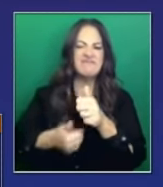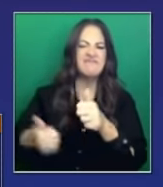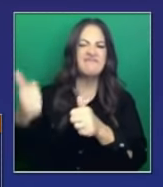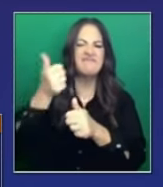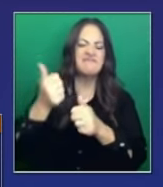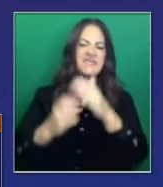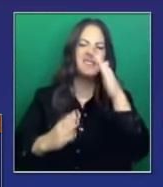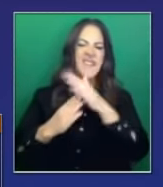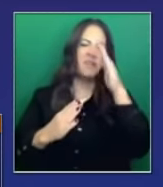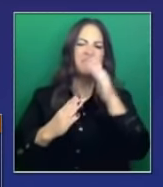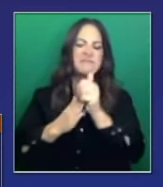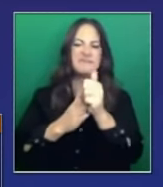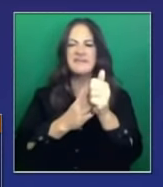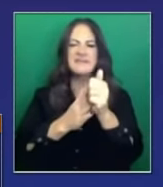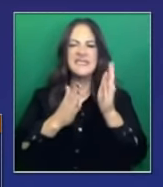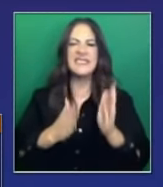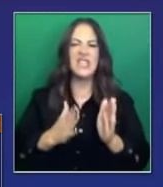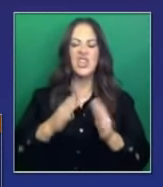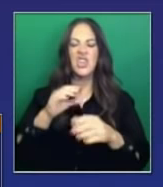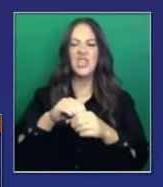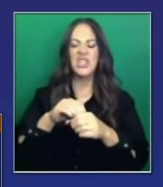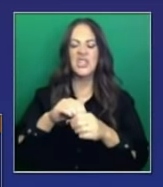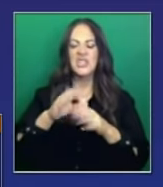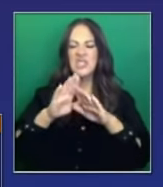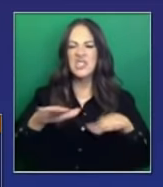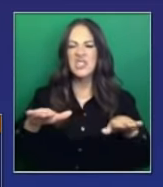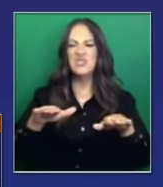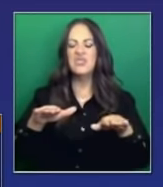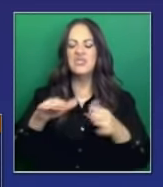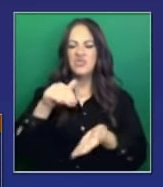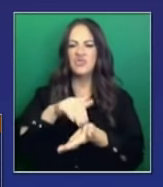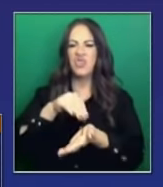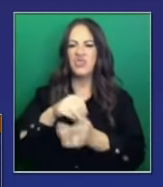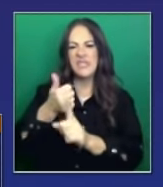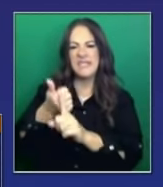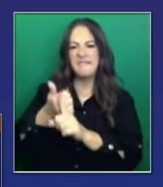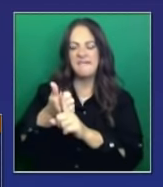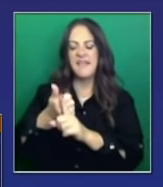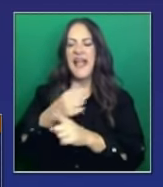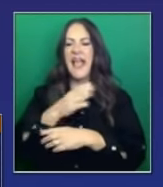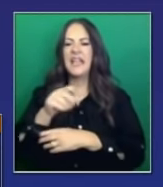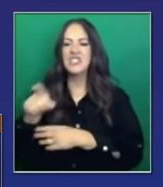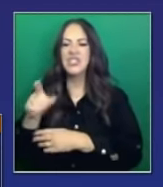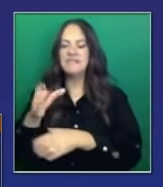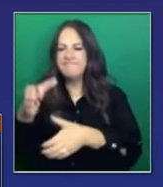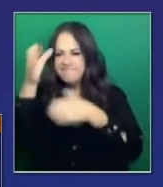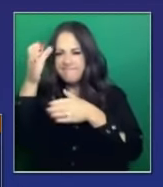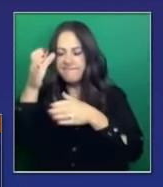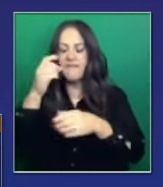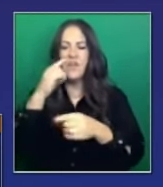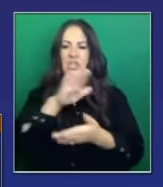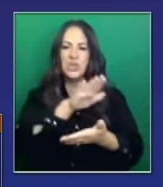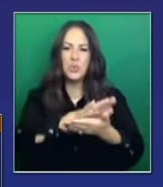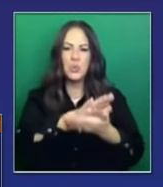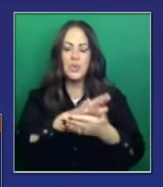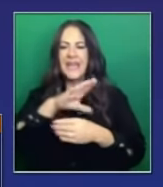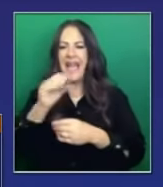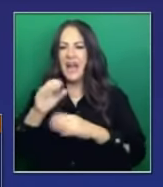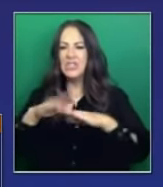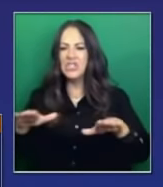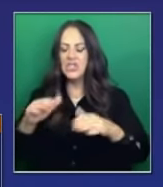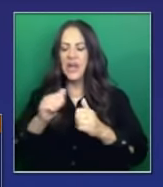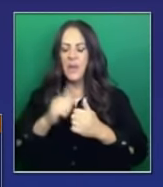leading experts on schools and issues related to epidemiology and transmission of viruses in our public schools